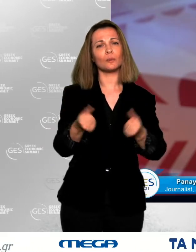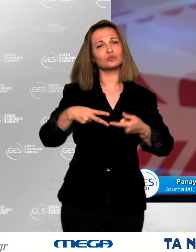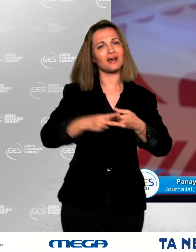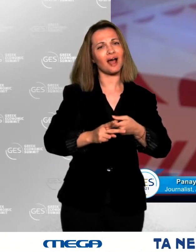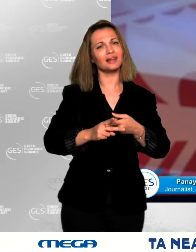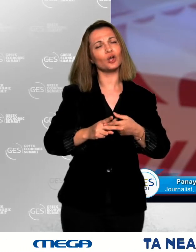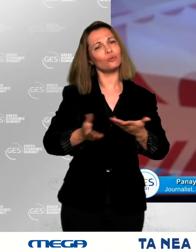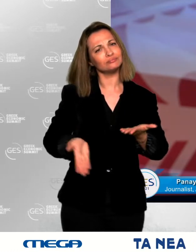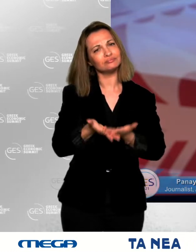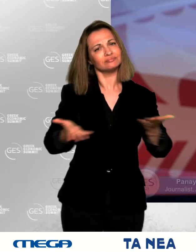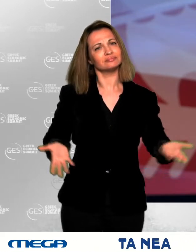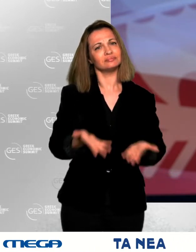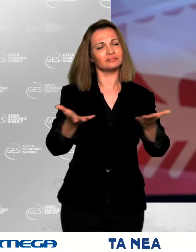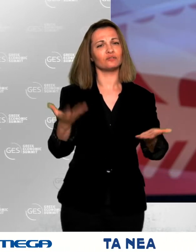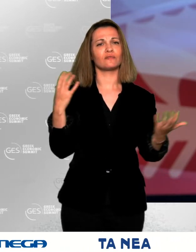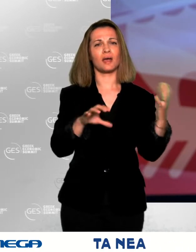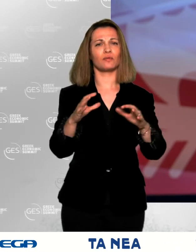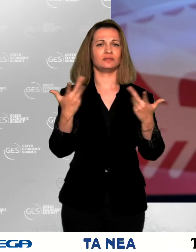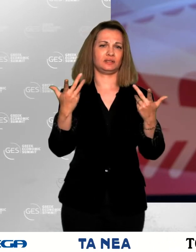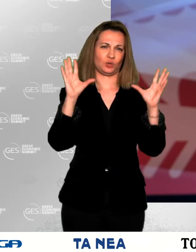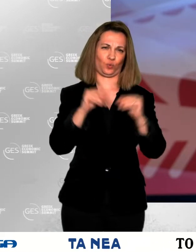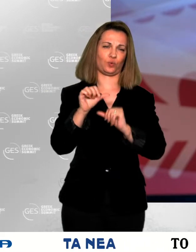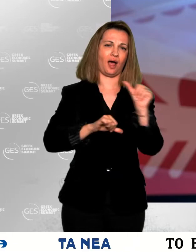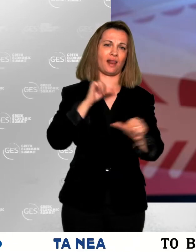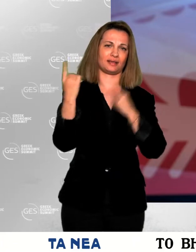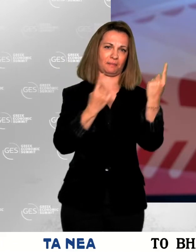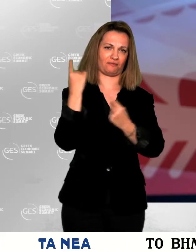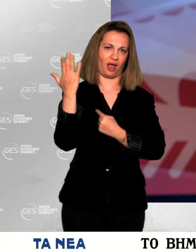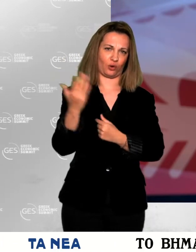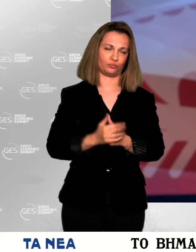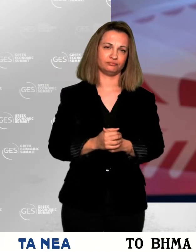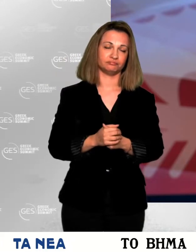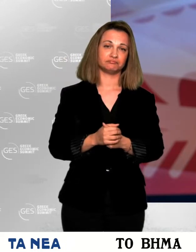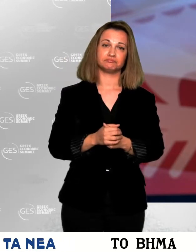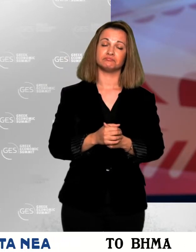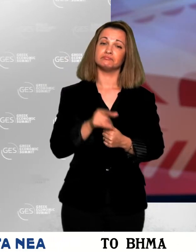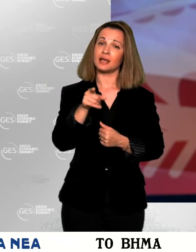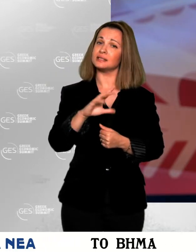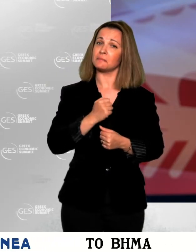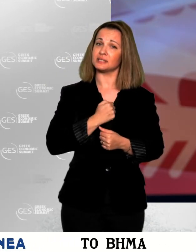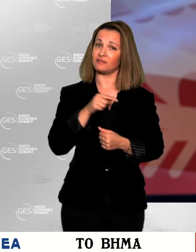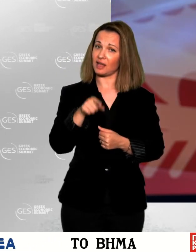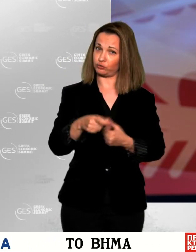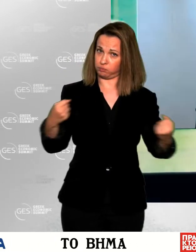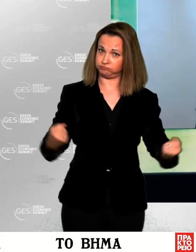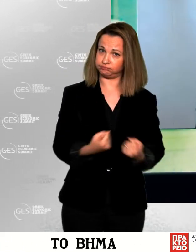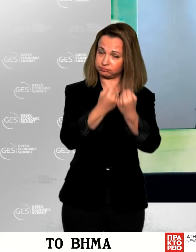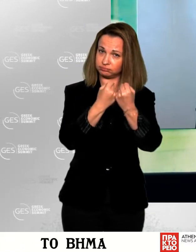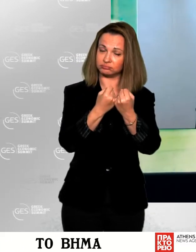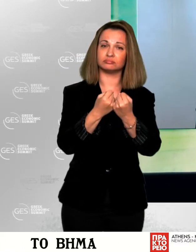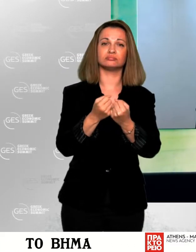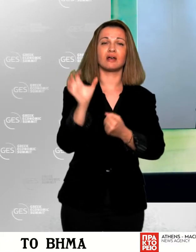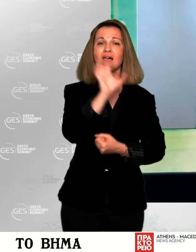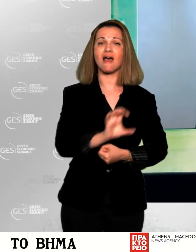and occasional conflict on how to define what is considered indeed green investment or not?